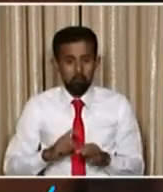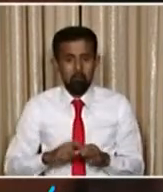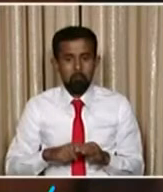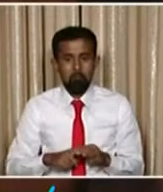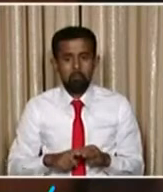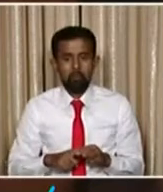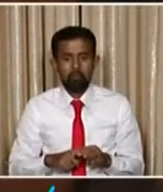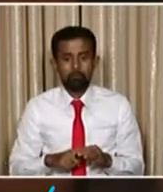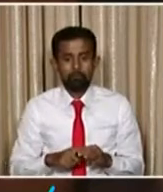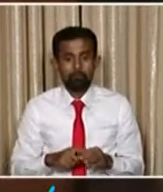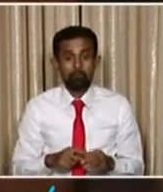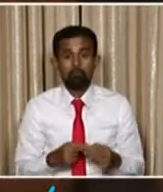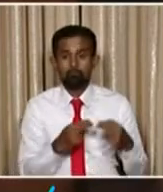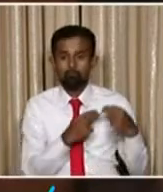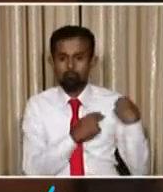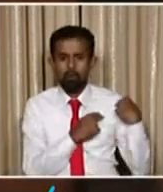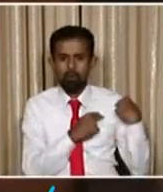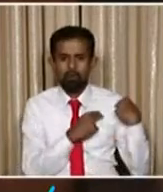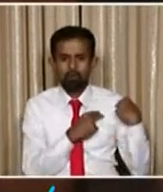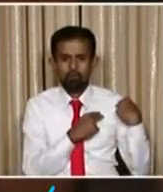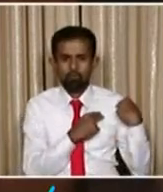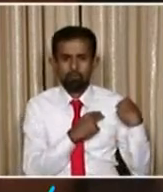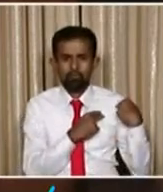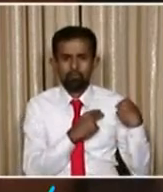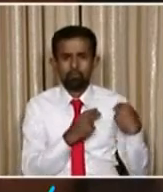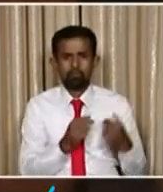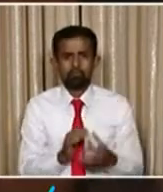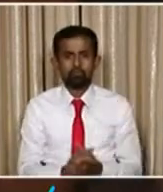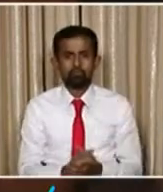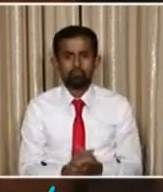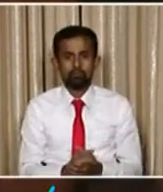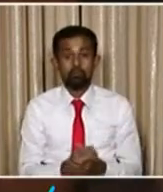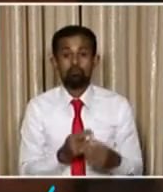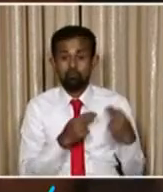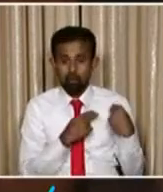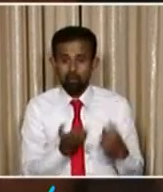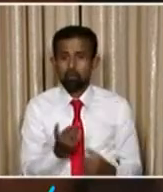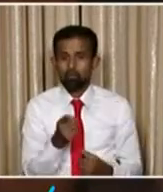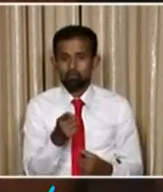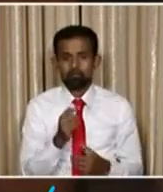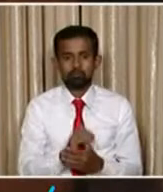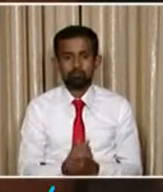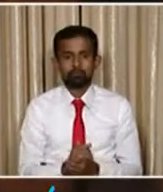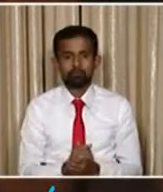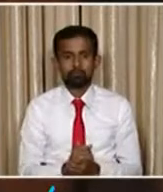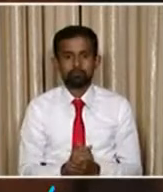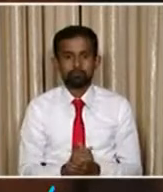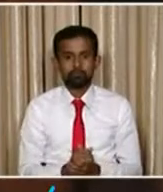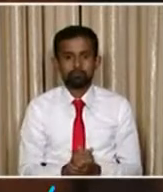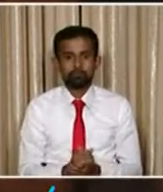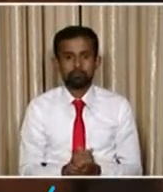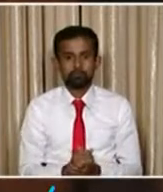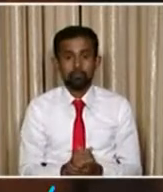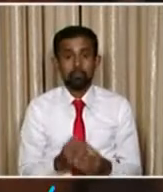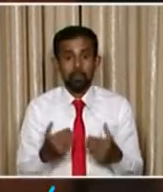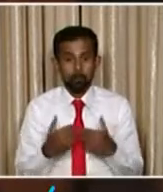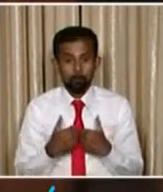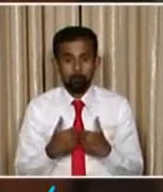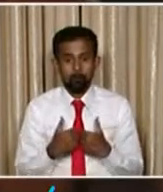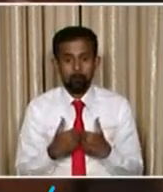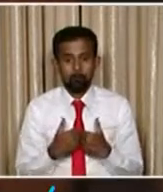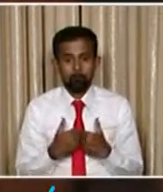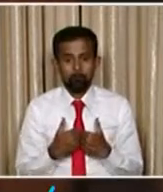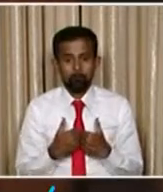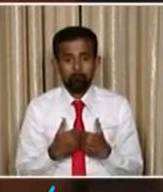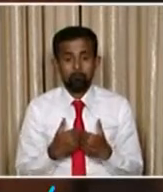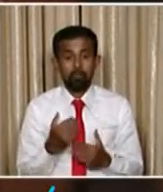these years, all these terms that you served, you may have said that I was under executive president, I didn't have enough power to do this. But